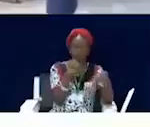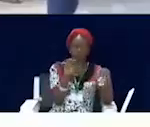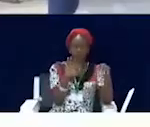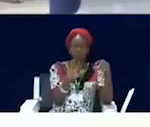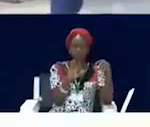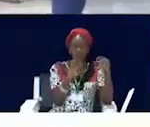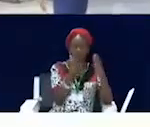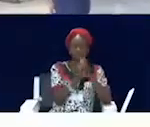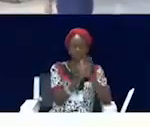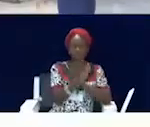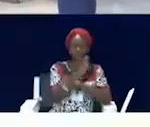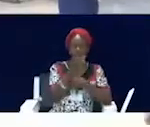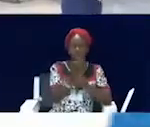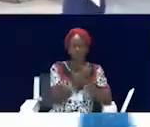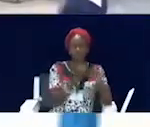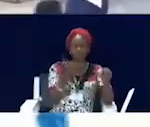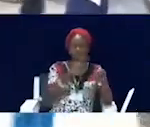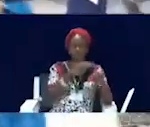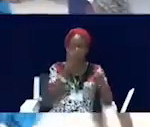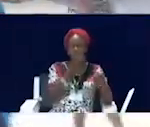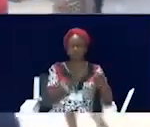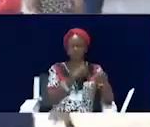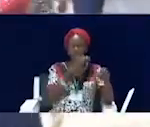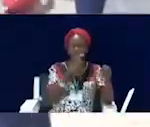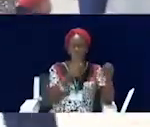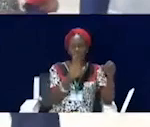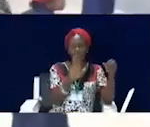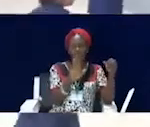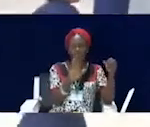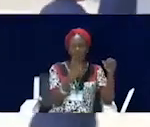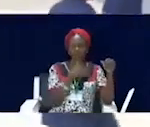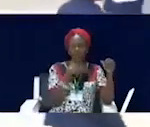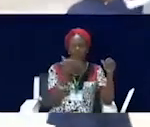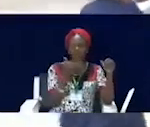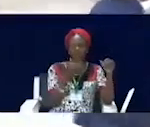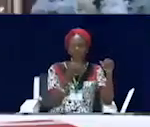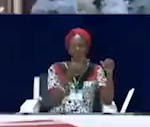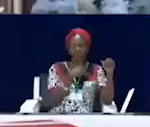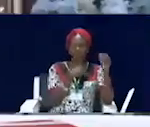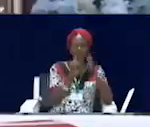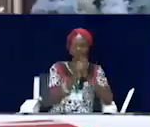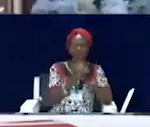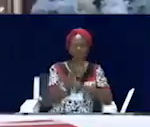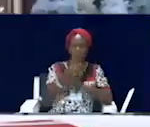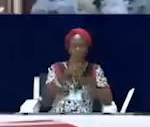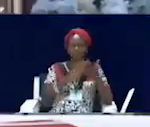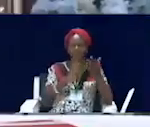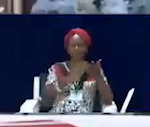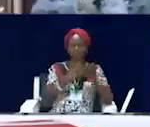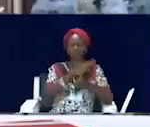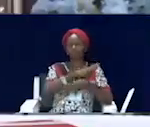That God will save their souls. That He will forgive all their sins.